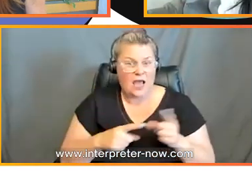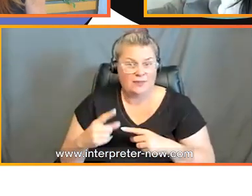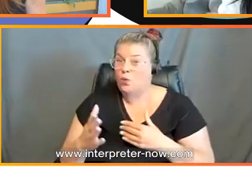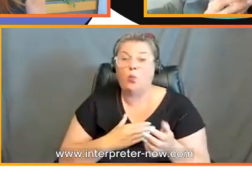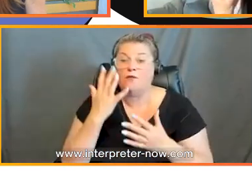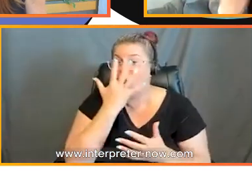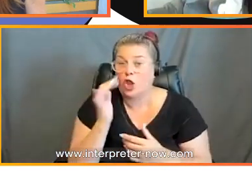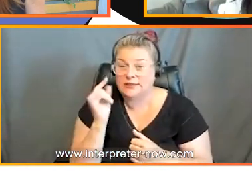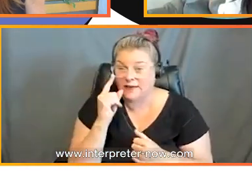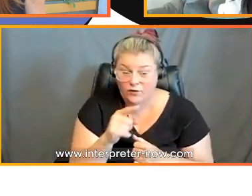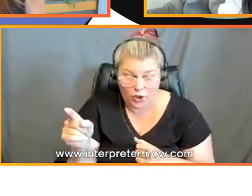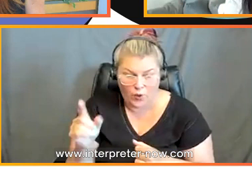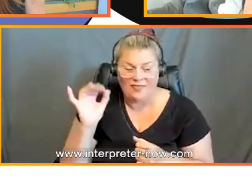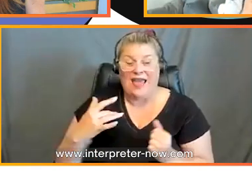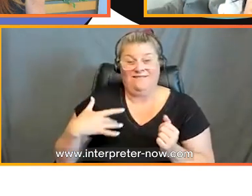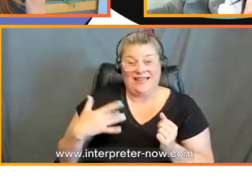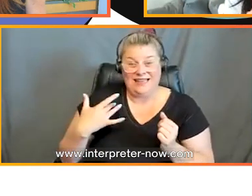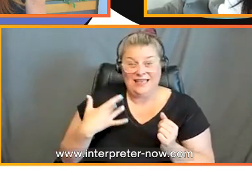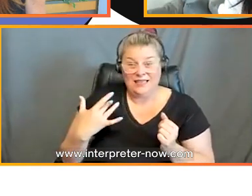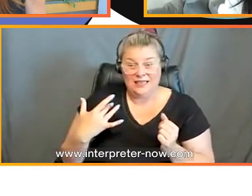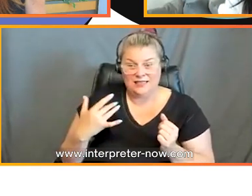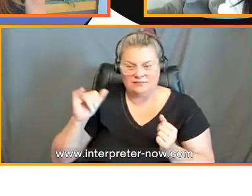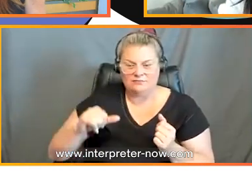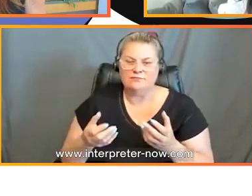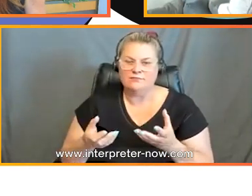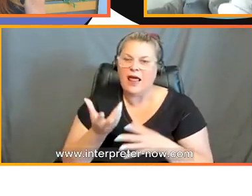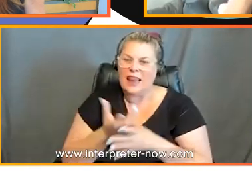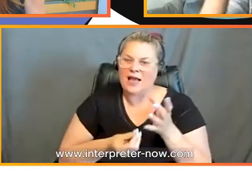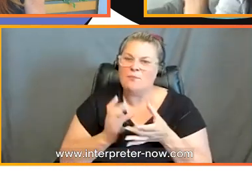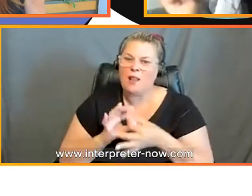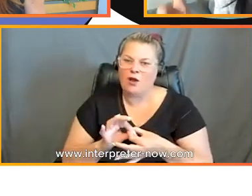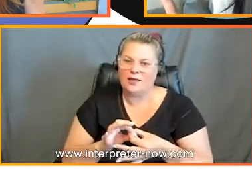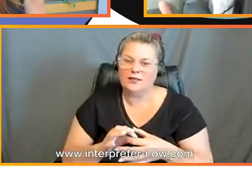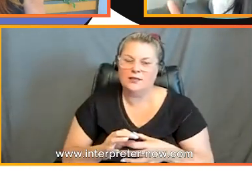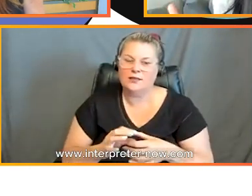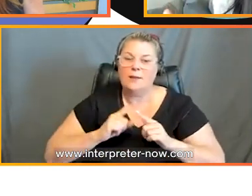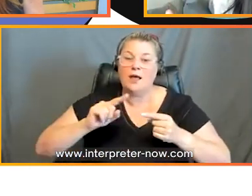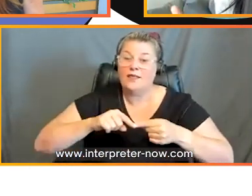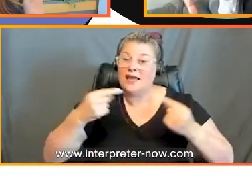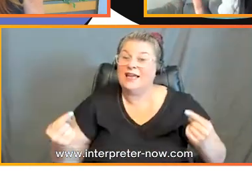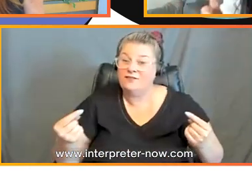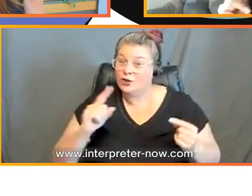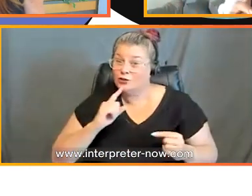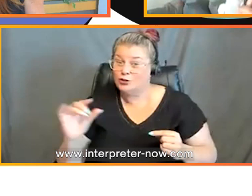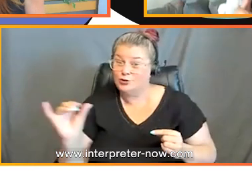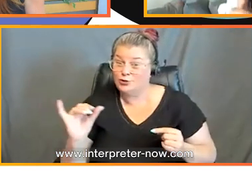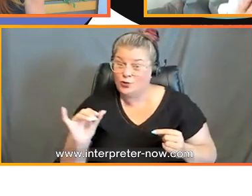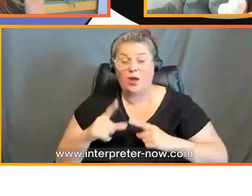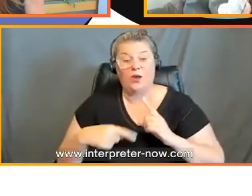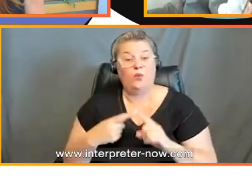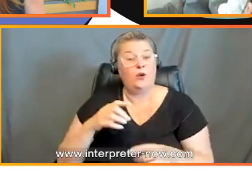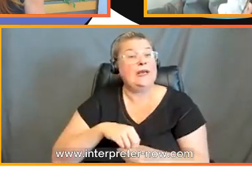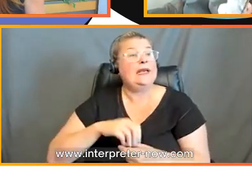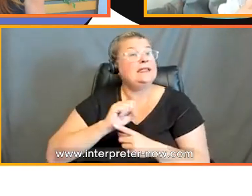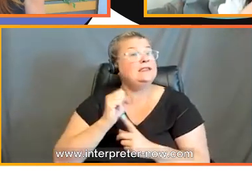for you, that feeling, it's a lack of belonging. But that the inverse is true as well. When we're in